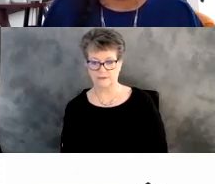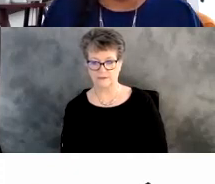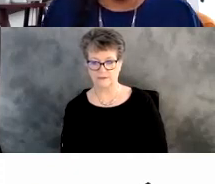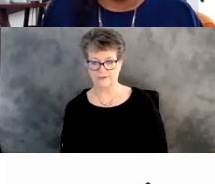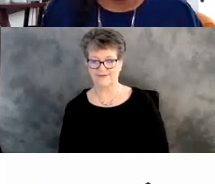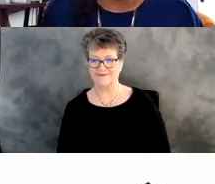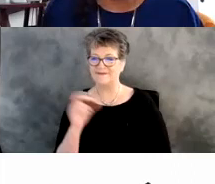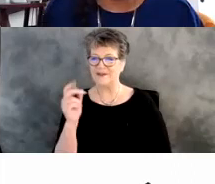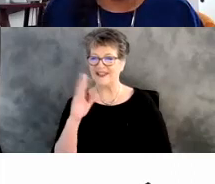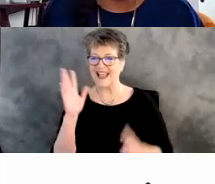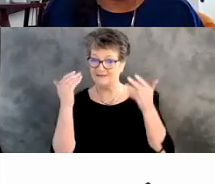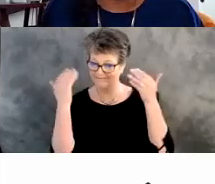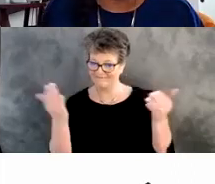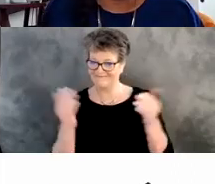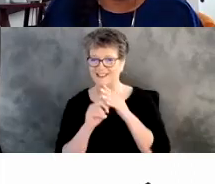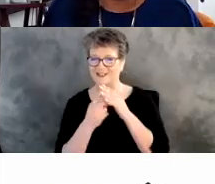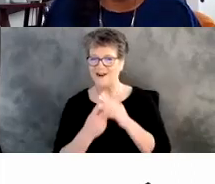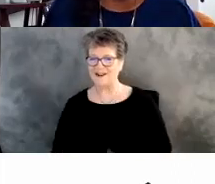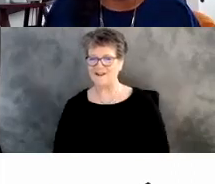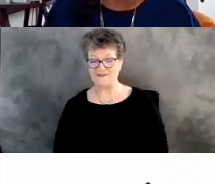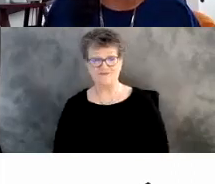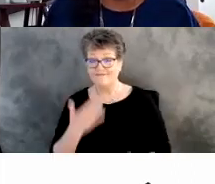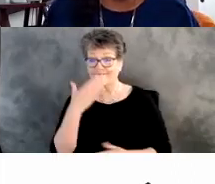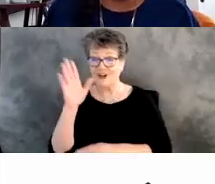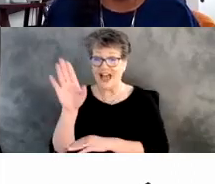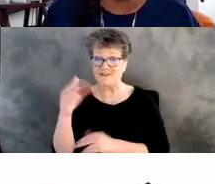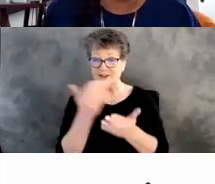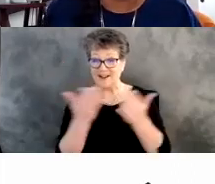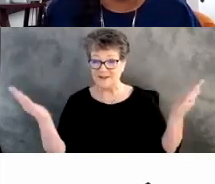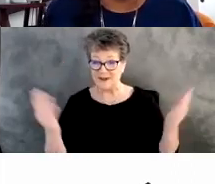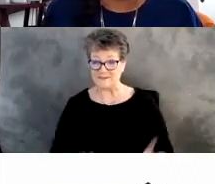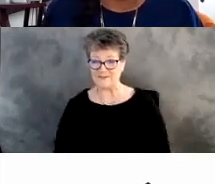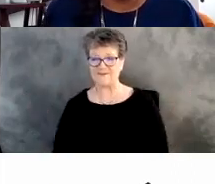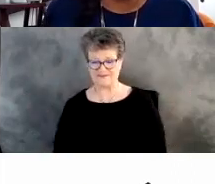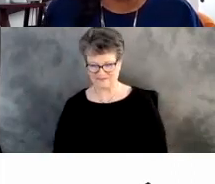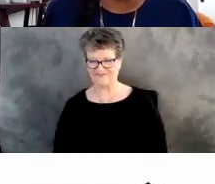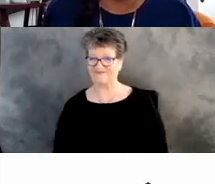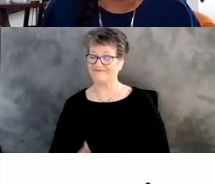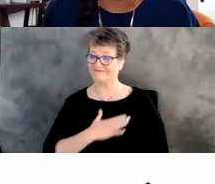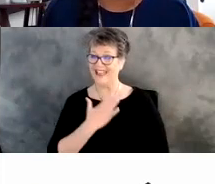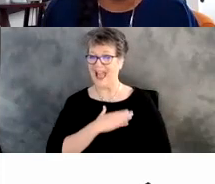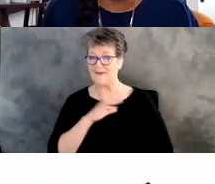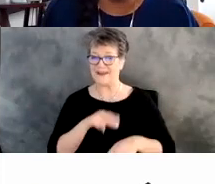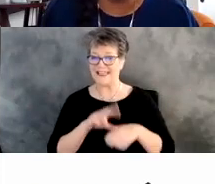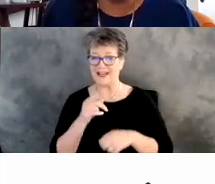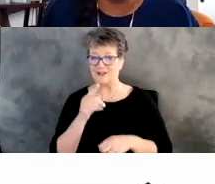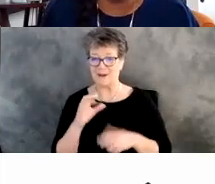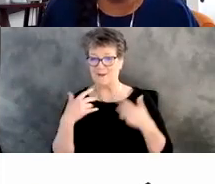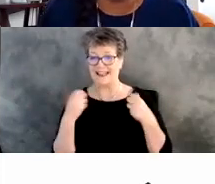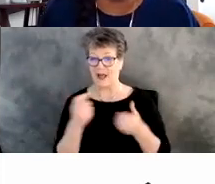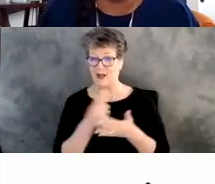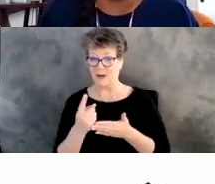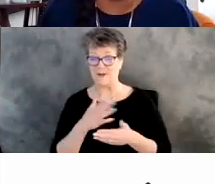Okay, we'll go ahead and get started. Good afternoon, everyone, and happy National Public Health Week. My name